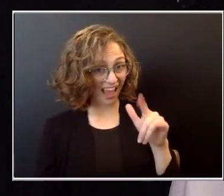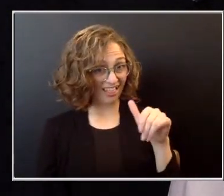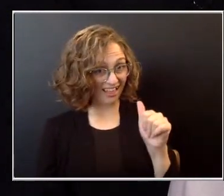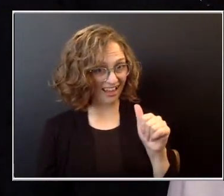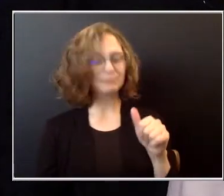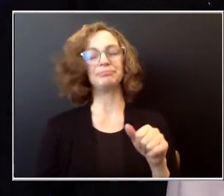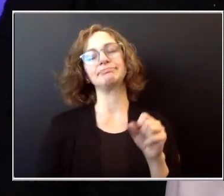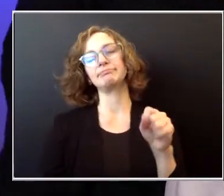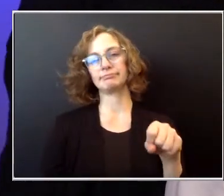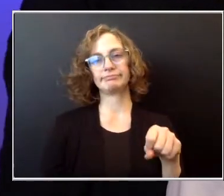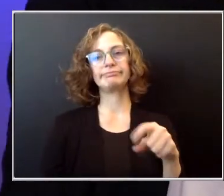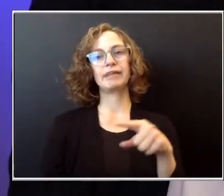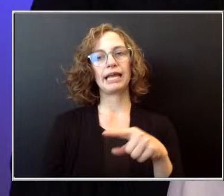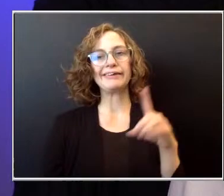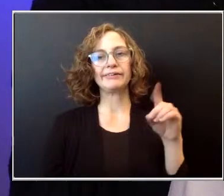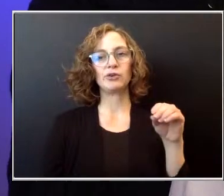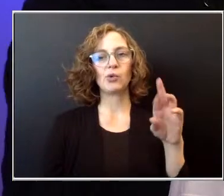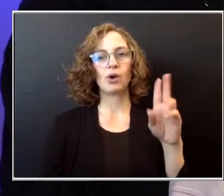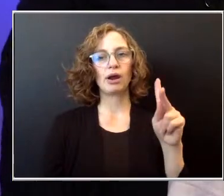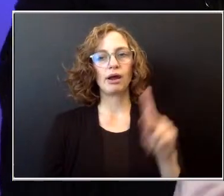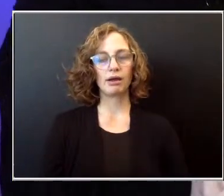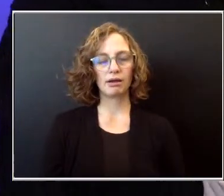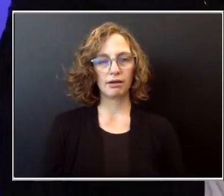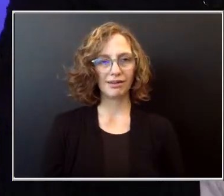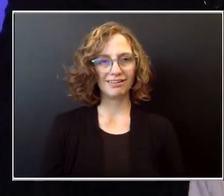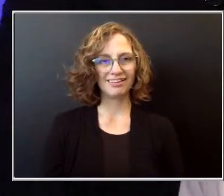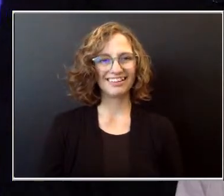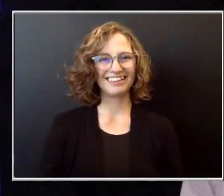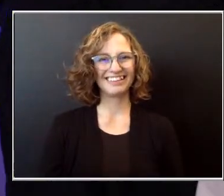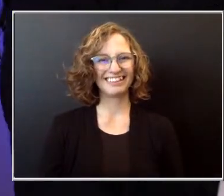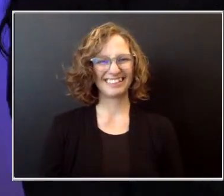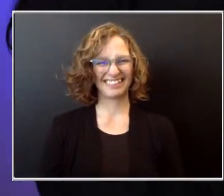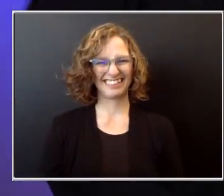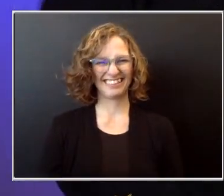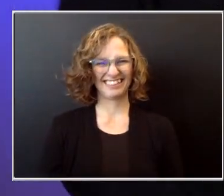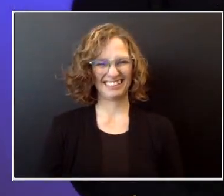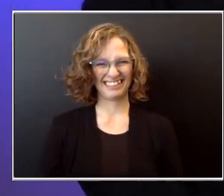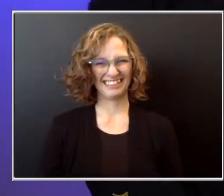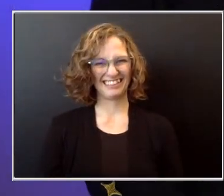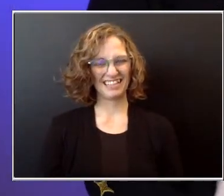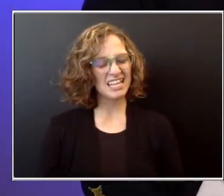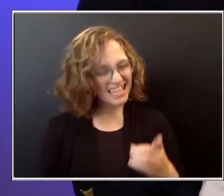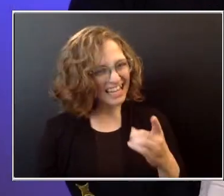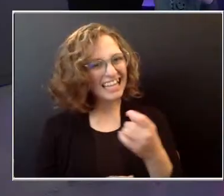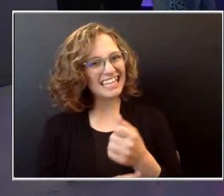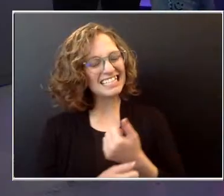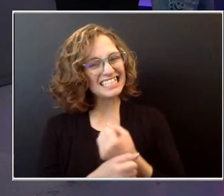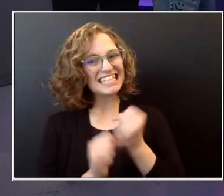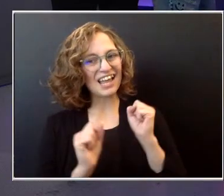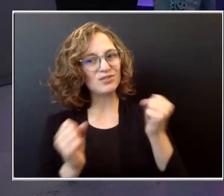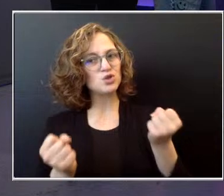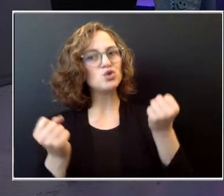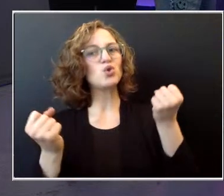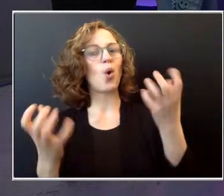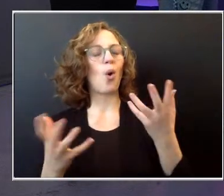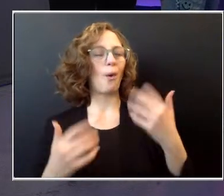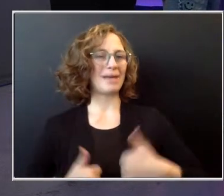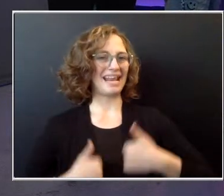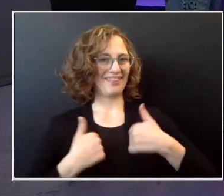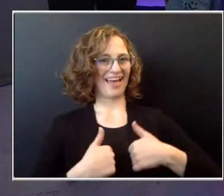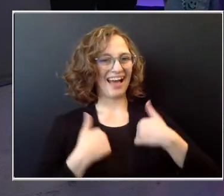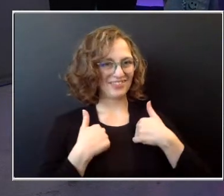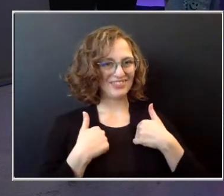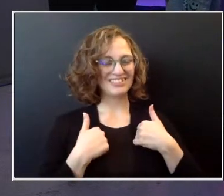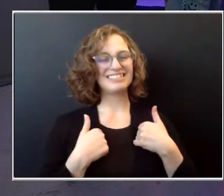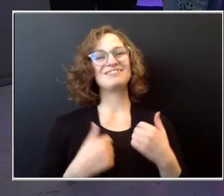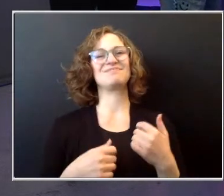goofy. Goofy? He's a lot. Yeah. He saves so many lives. He and Jan are miracle workers here. So